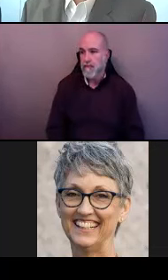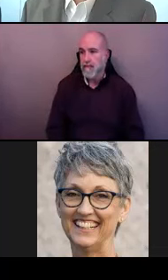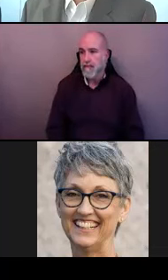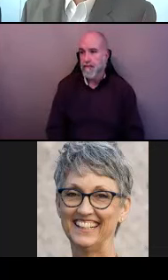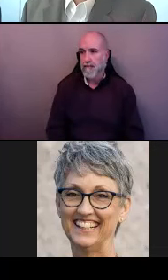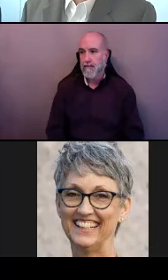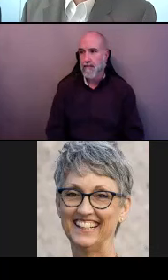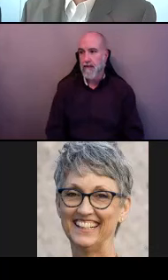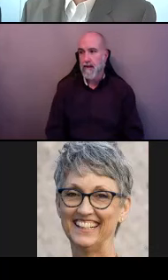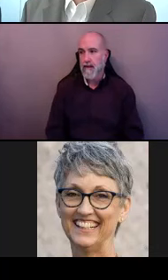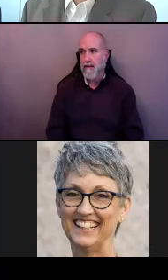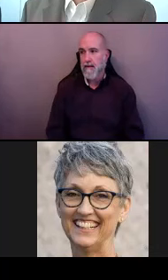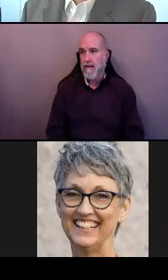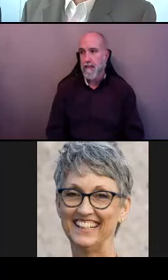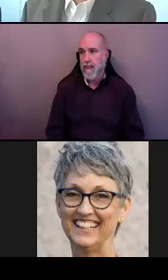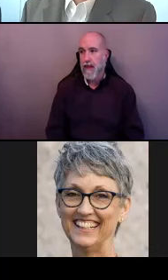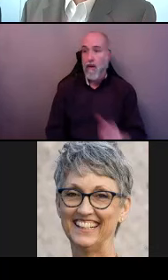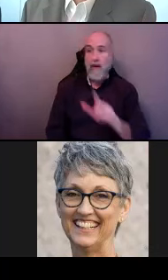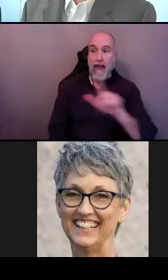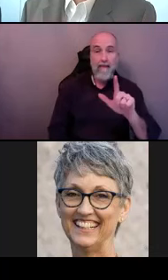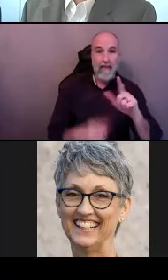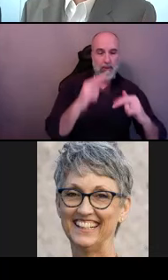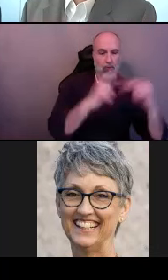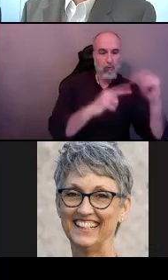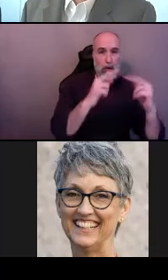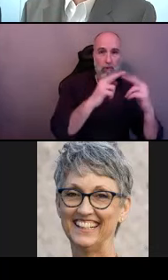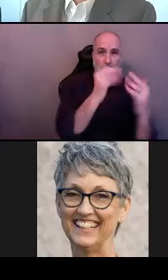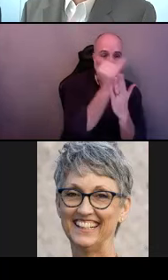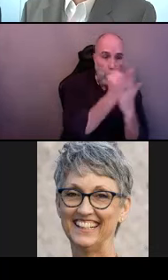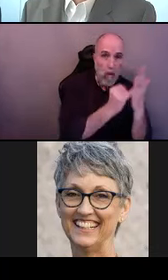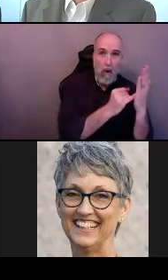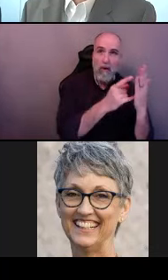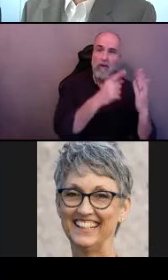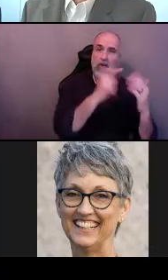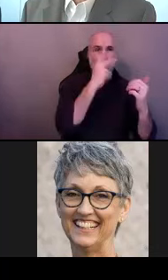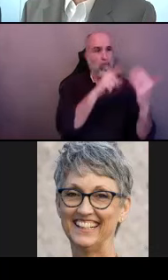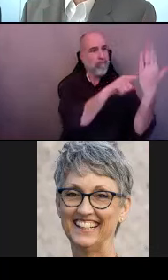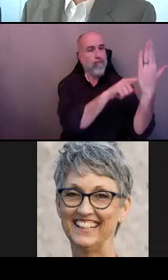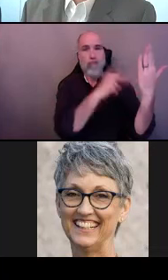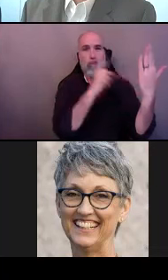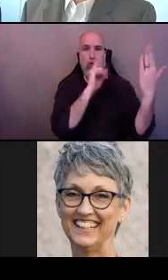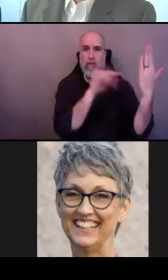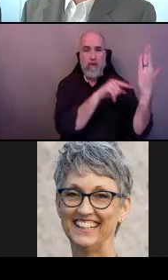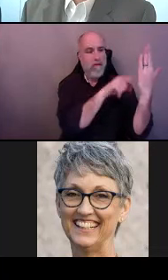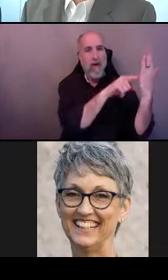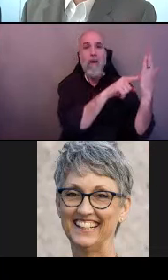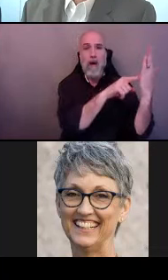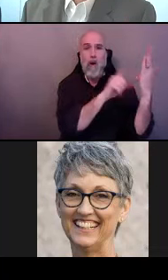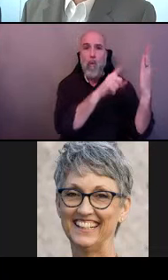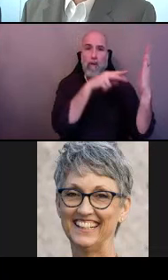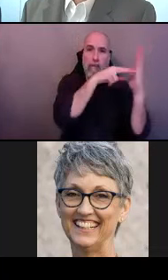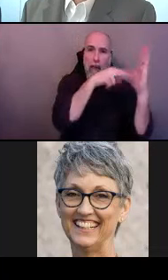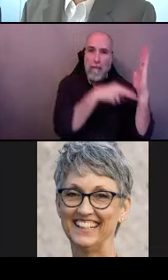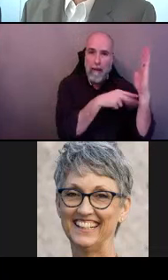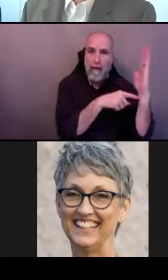So on the left, we have the construction drawing, interior elevations, kind of indicating those locations. And then